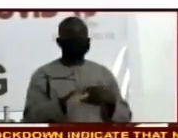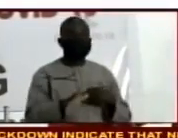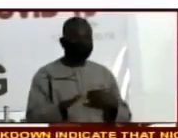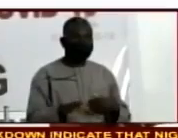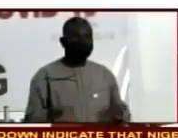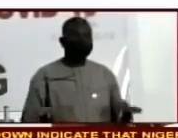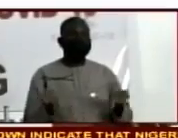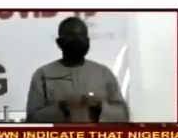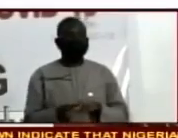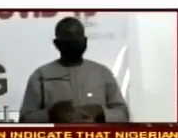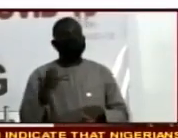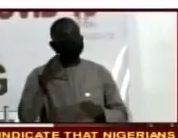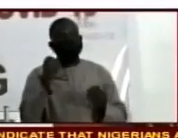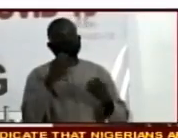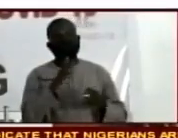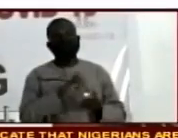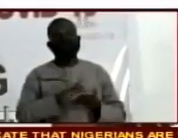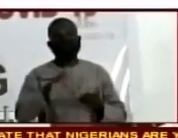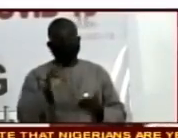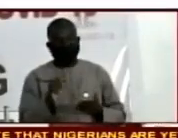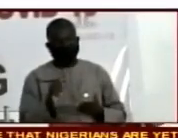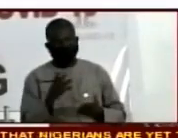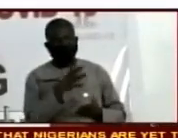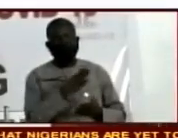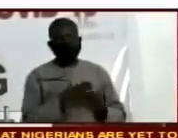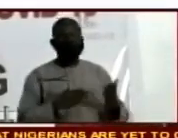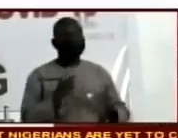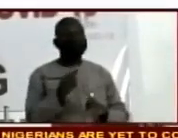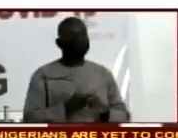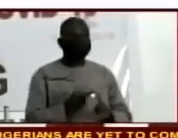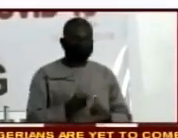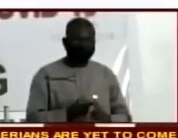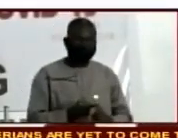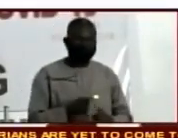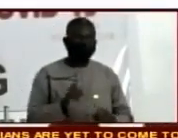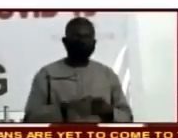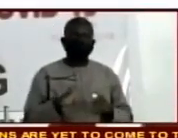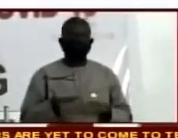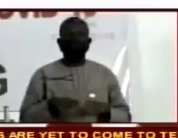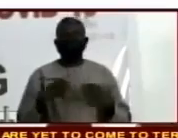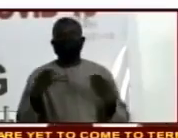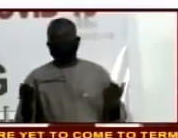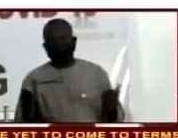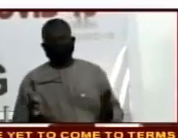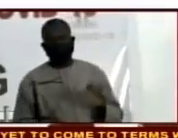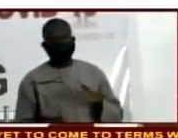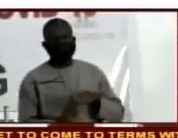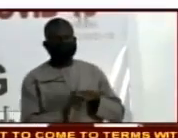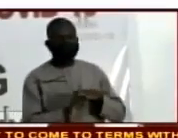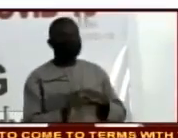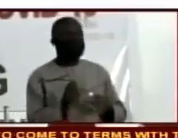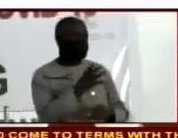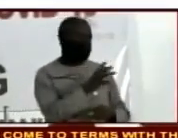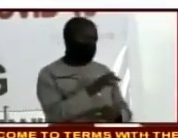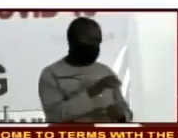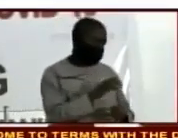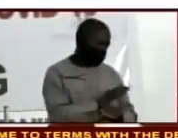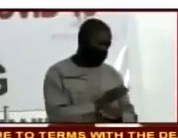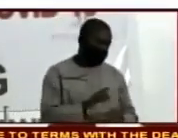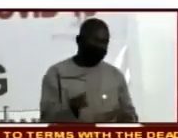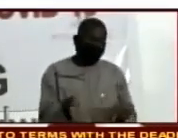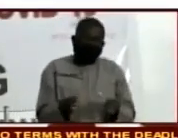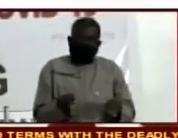several weeks and perhaps for some months to open up and start businesses as usual. There